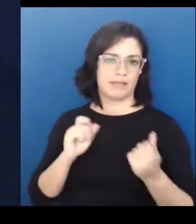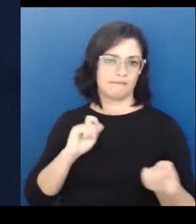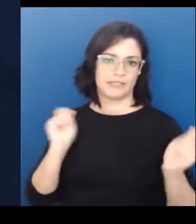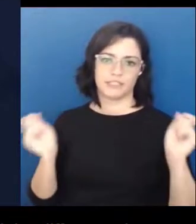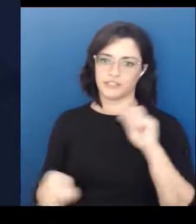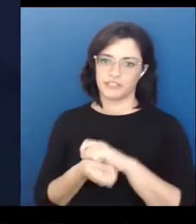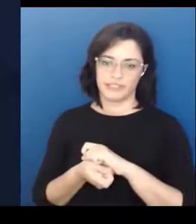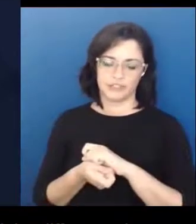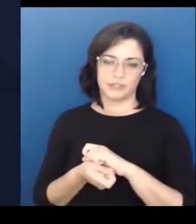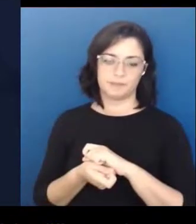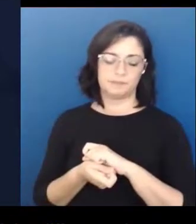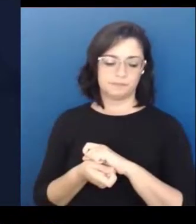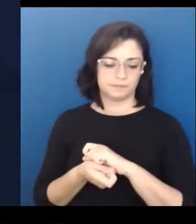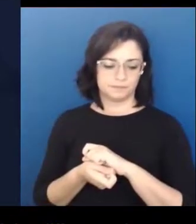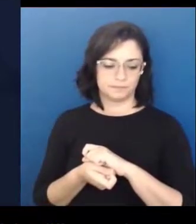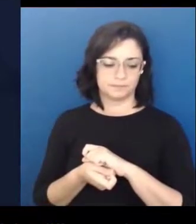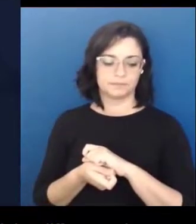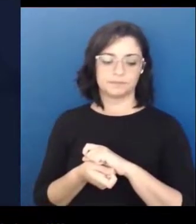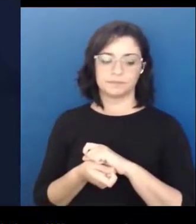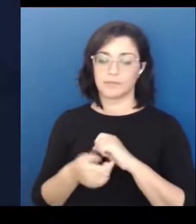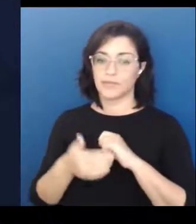better communication